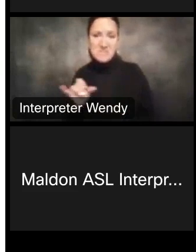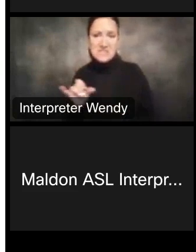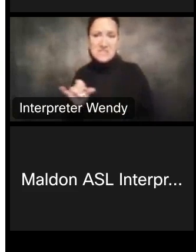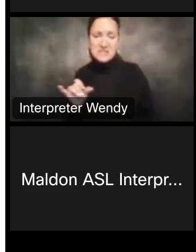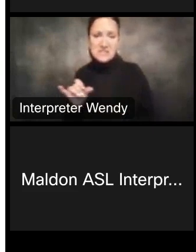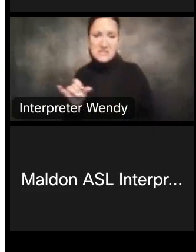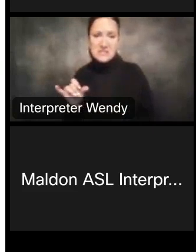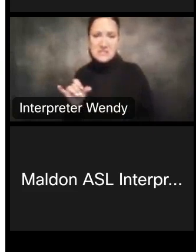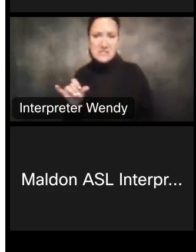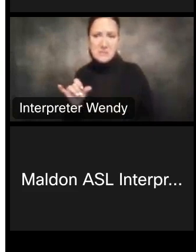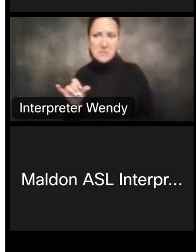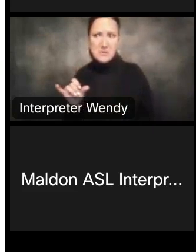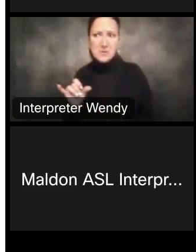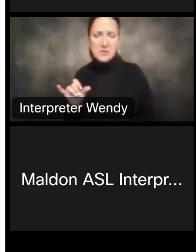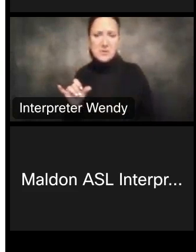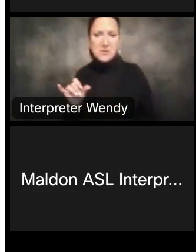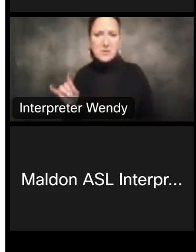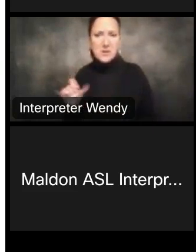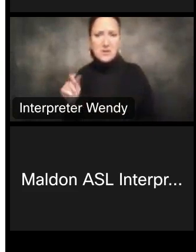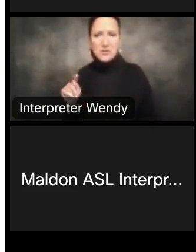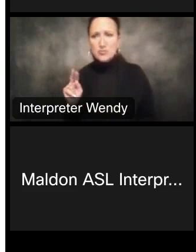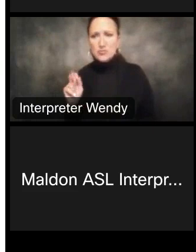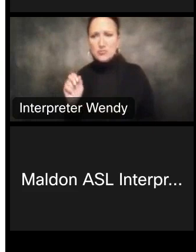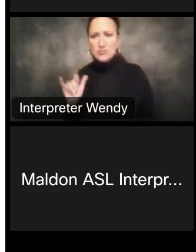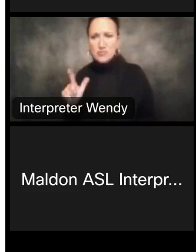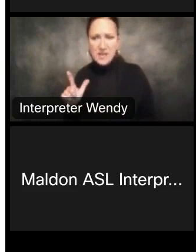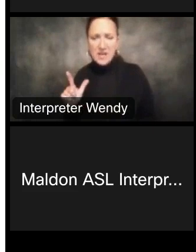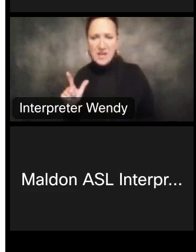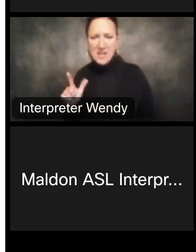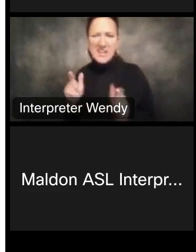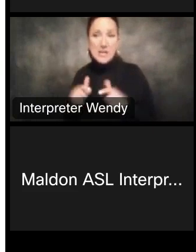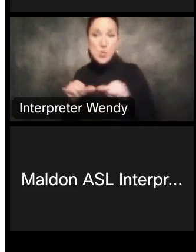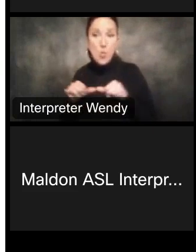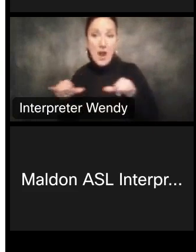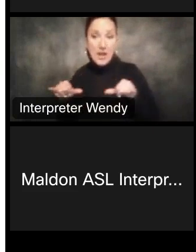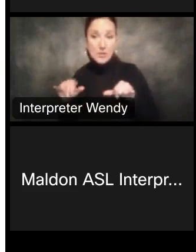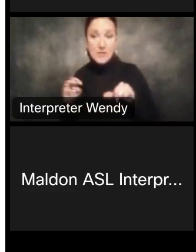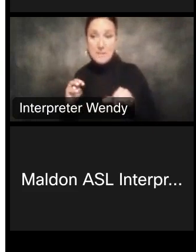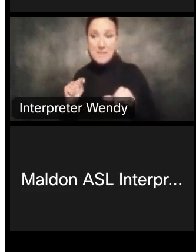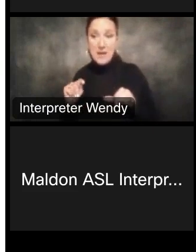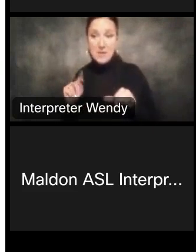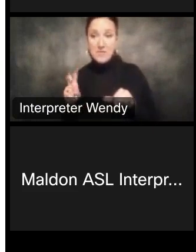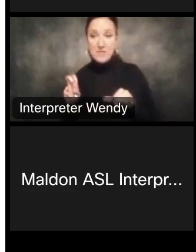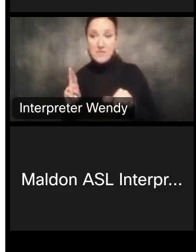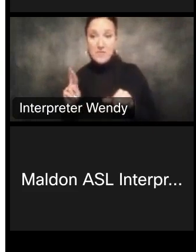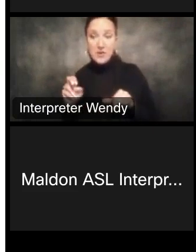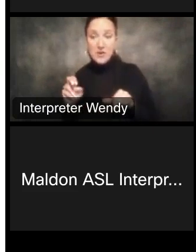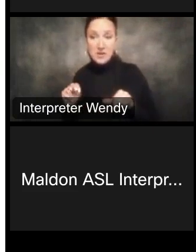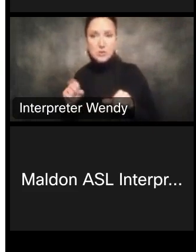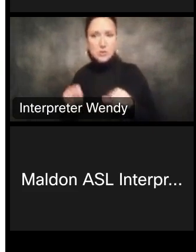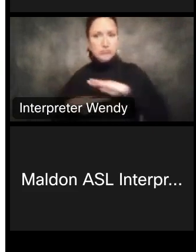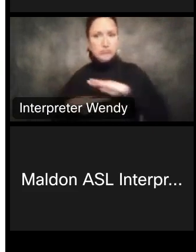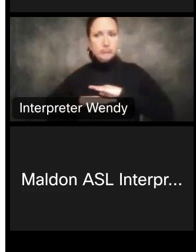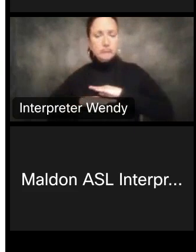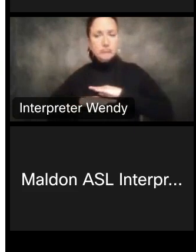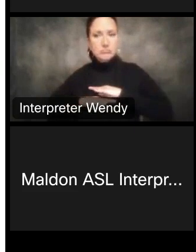a large proportion of the Met Branch Trail is. It's wider than the Mount Vernon Trail, and so it is. It does meet those